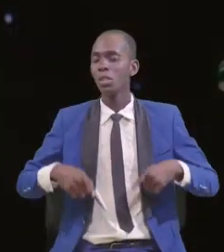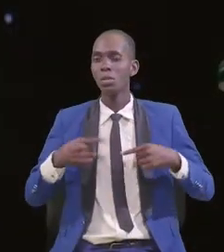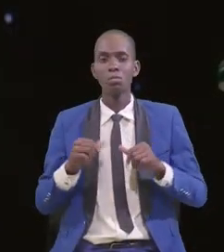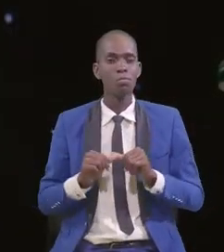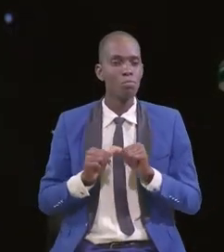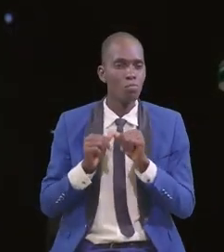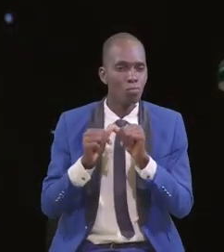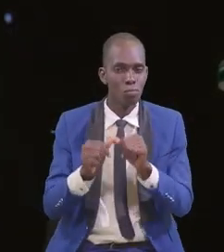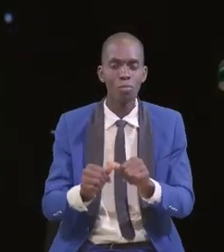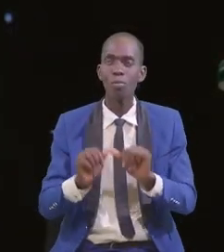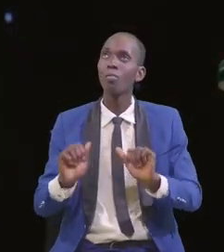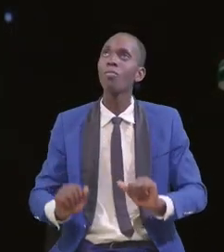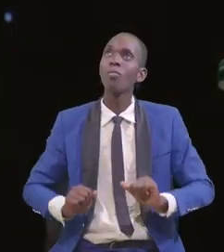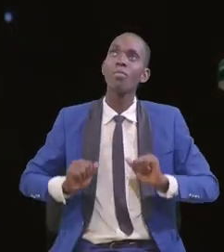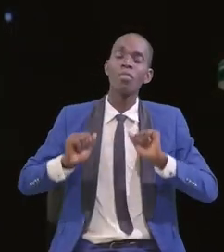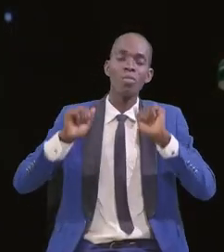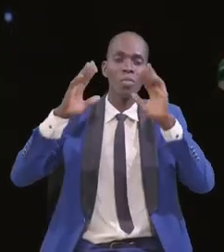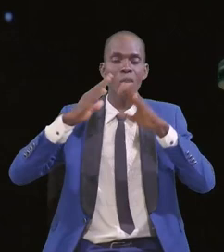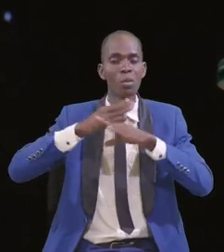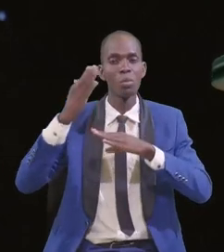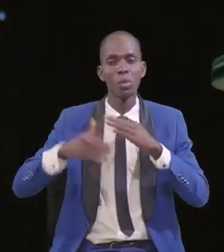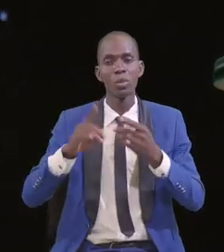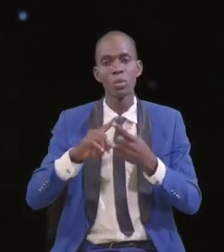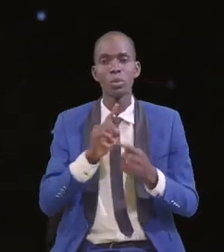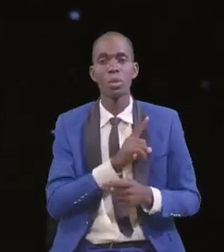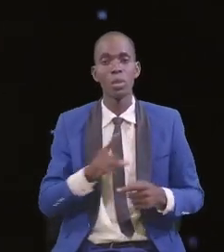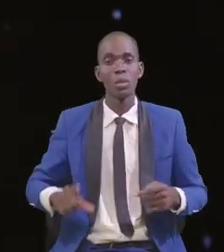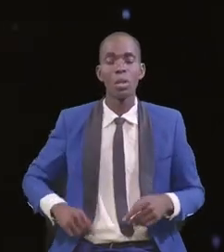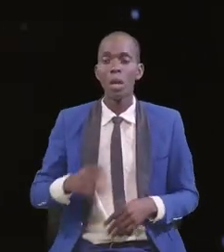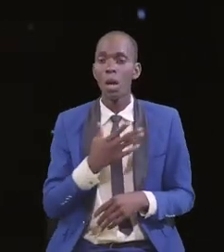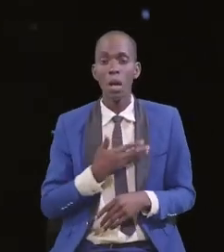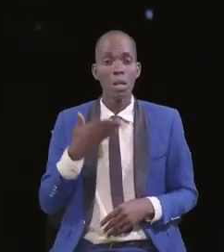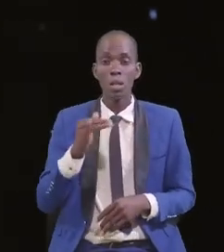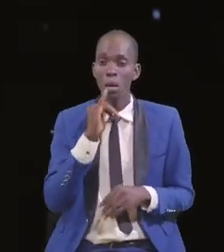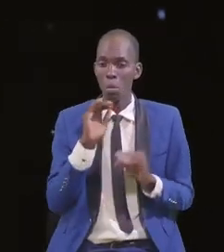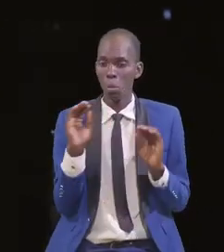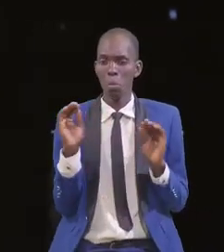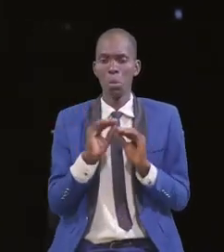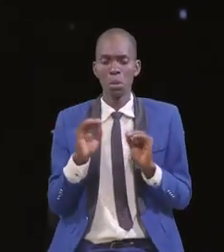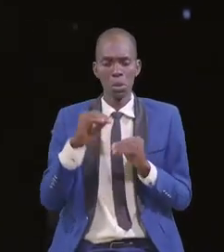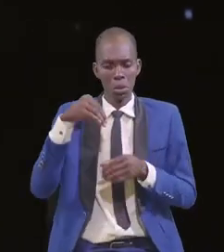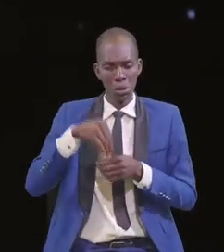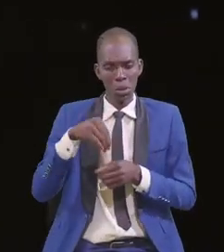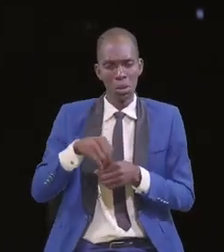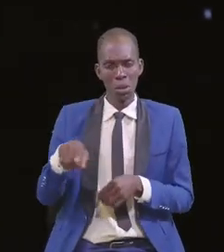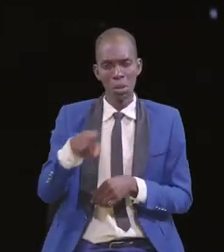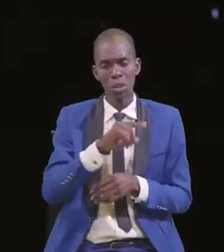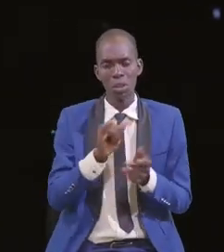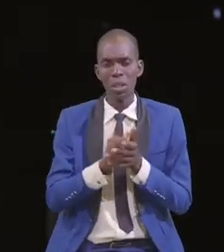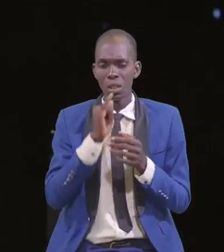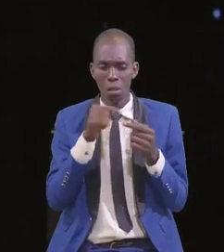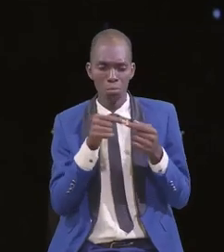consecratedly, committedly unto the Lord, and there is nothing in them contrary to the faith they